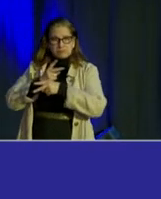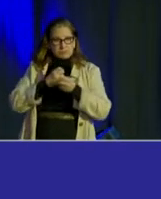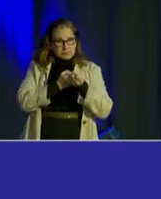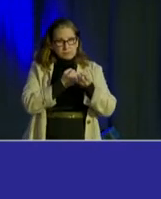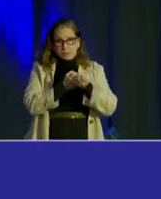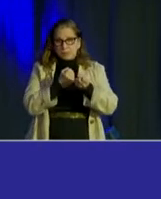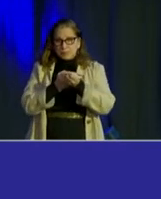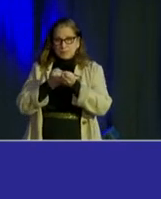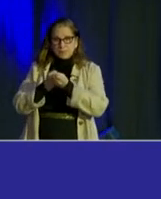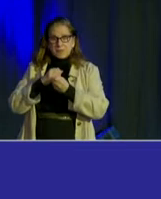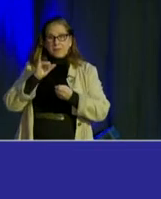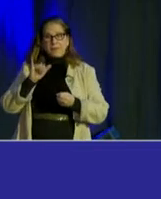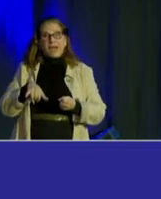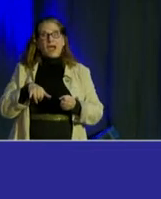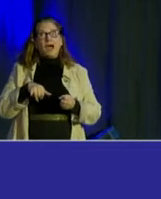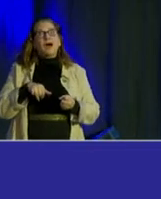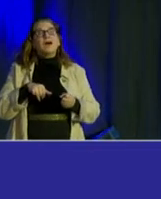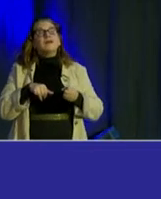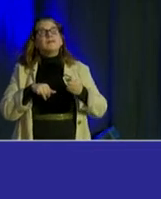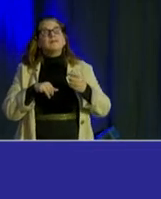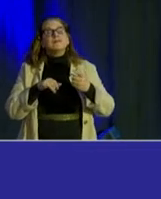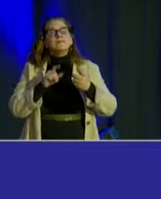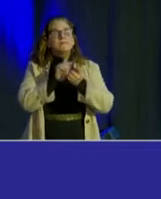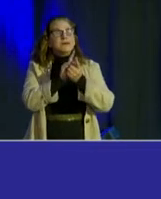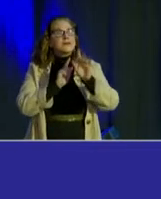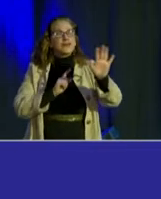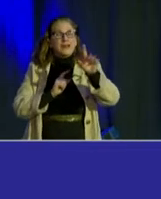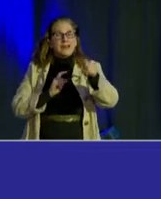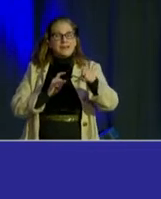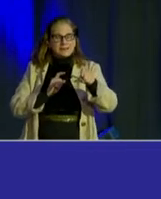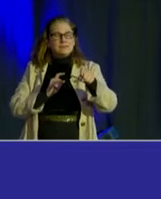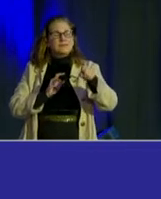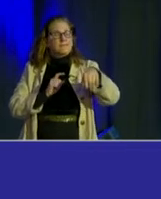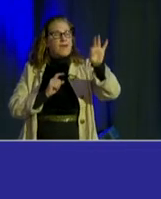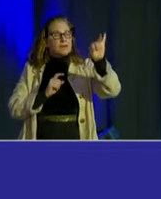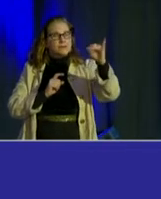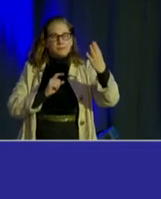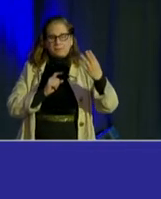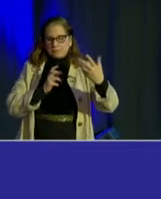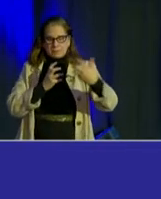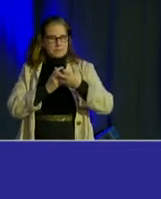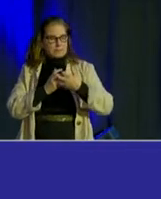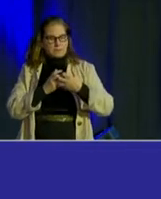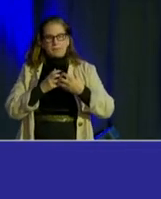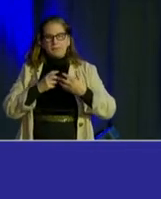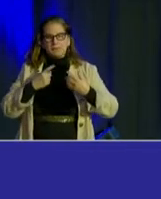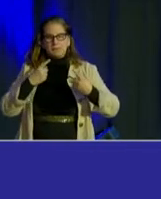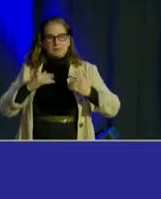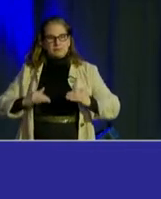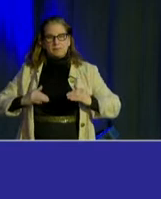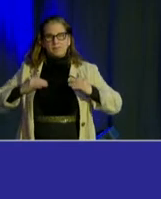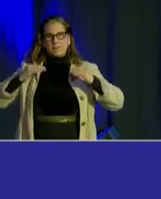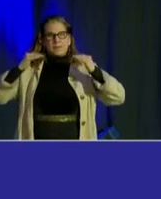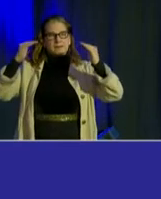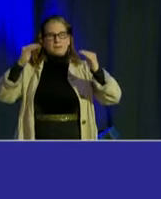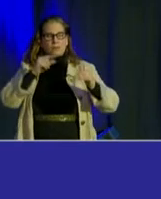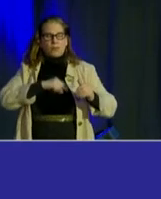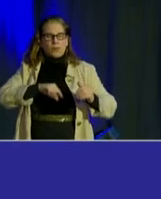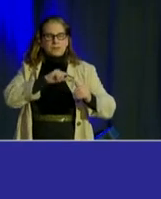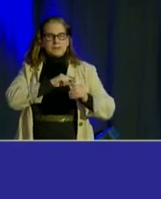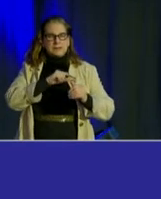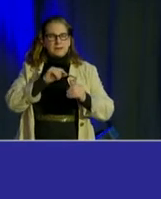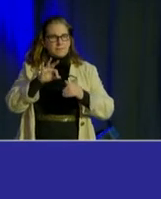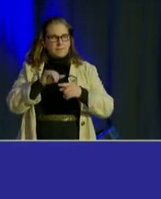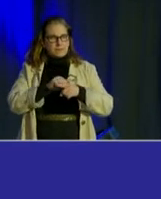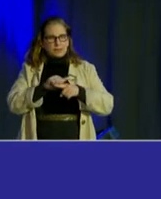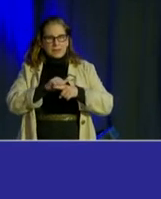in order to find work. We've got to make sure we grow our access to high-quality training, like the DC Infrastructure Academy. We've